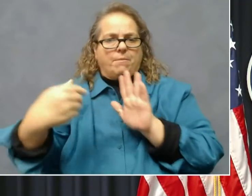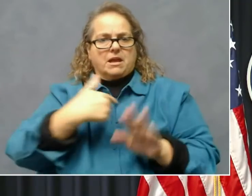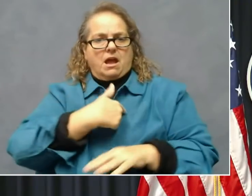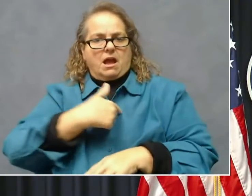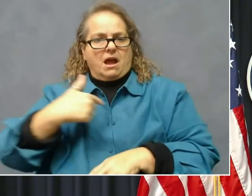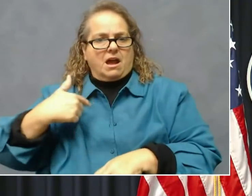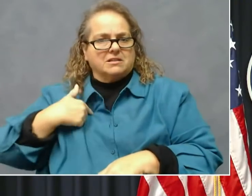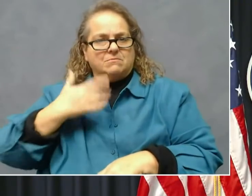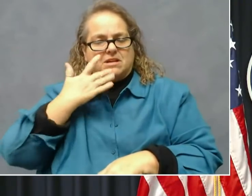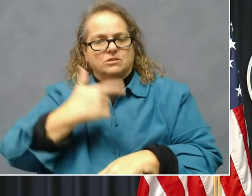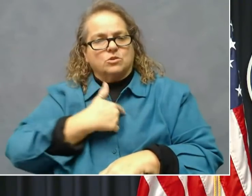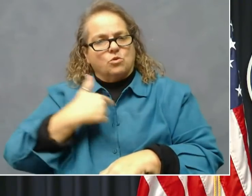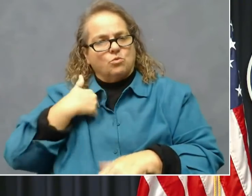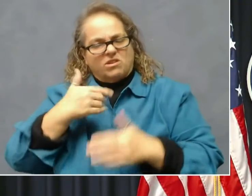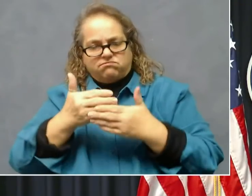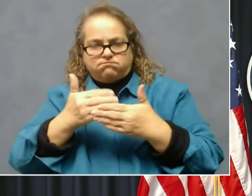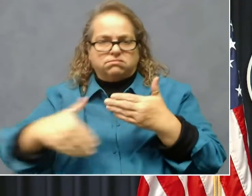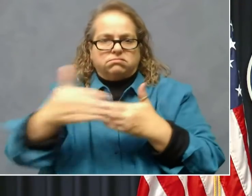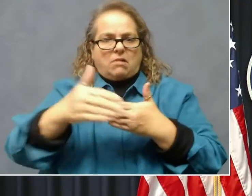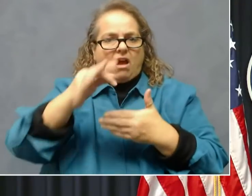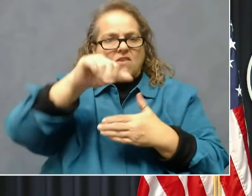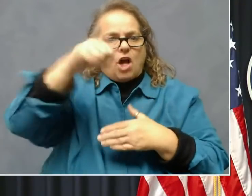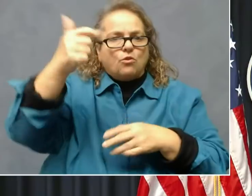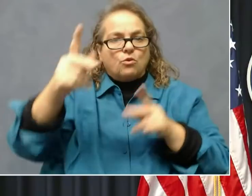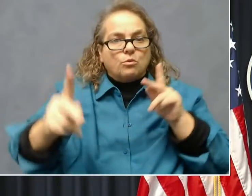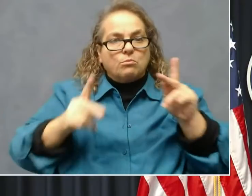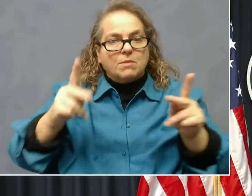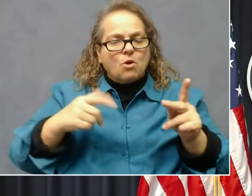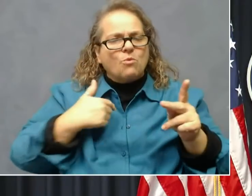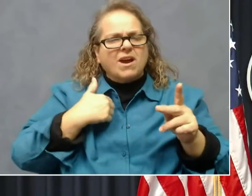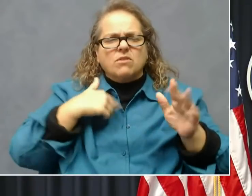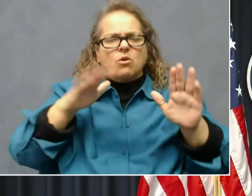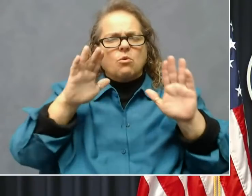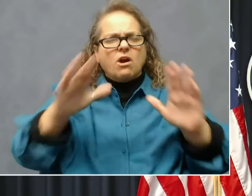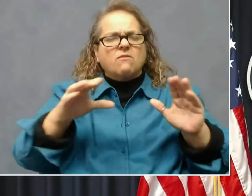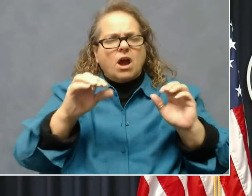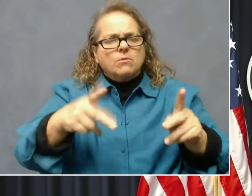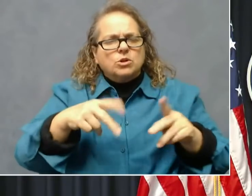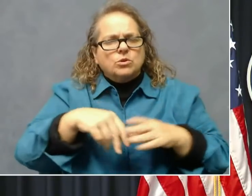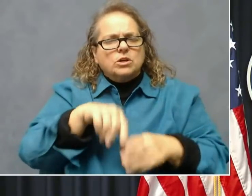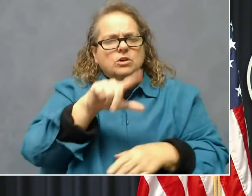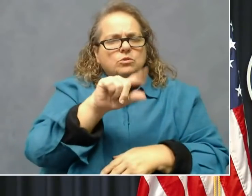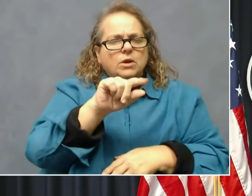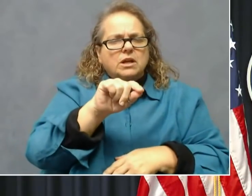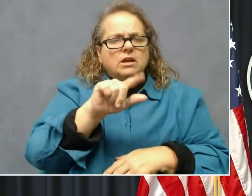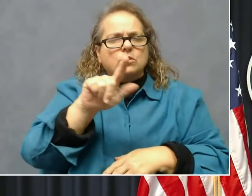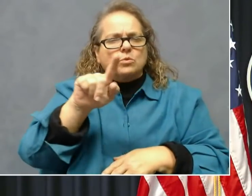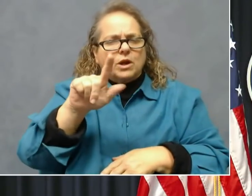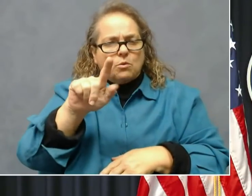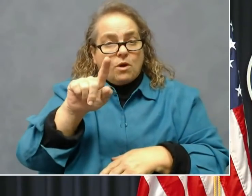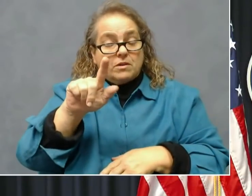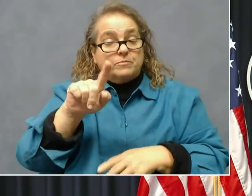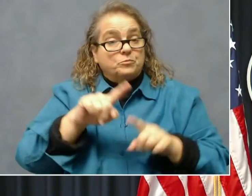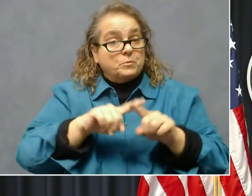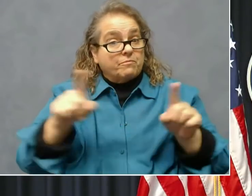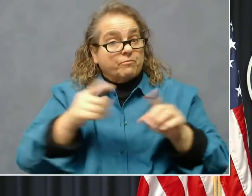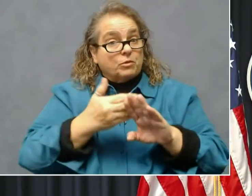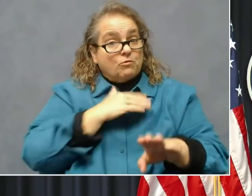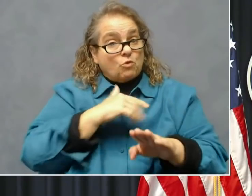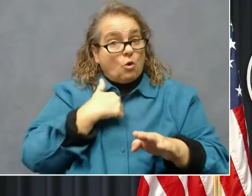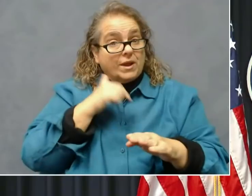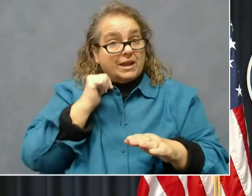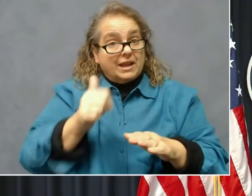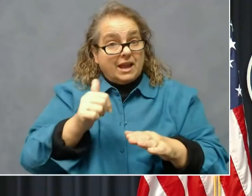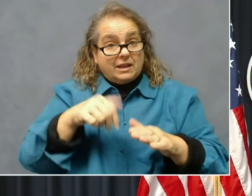have true opportunity in 2021. But before we can move into those opportunities,